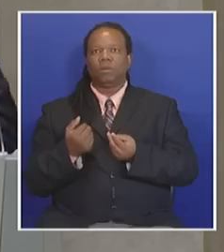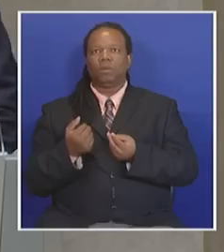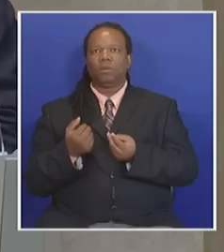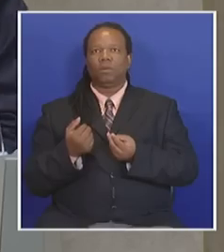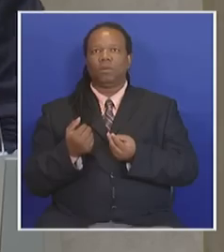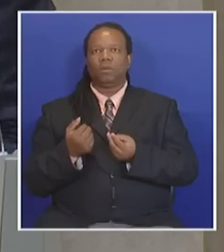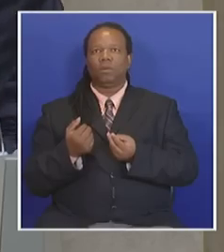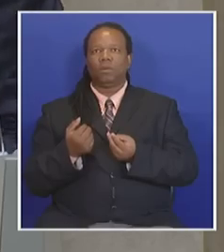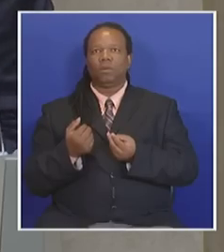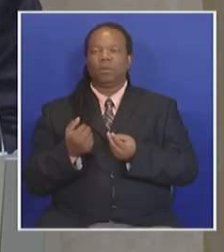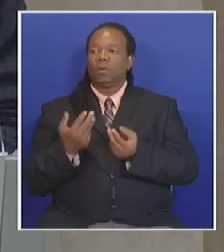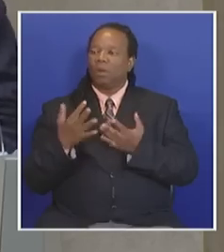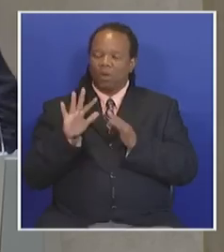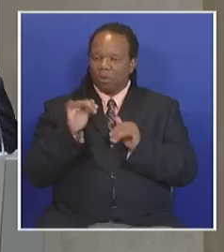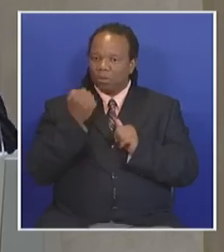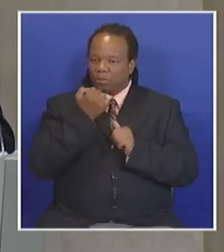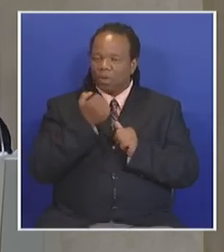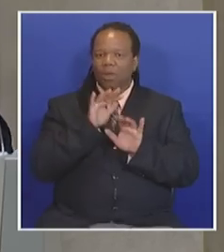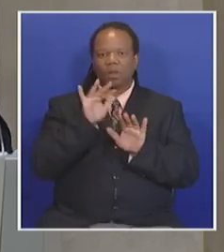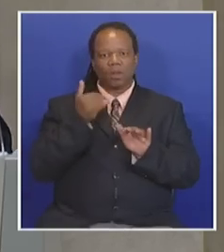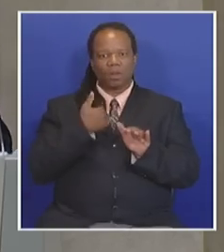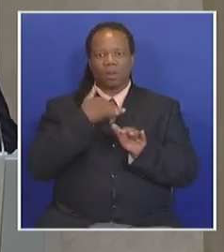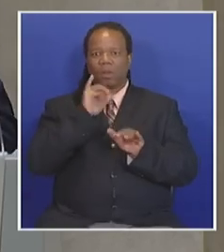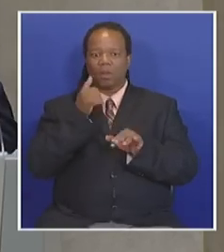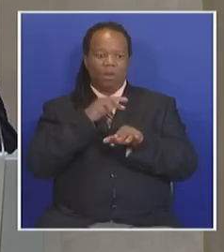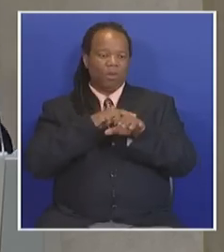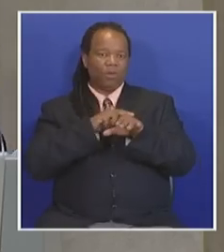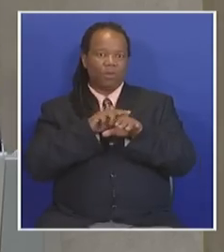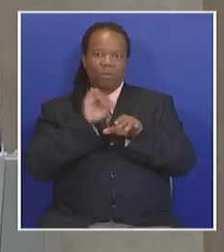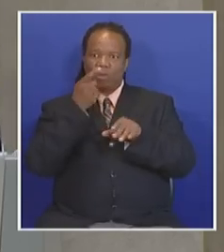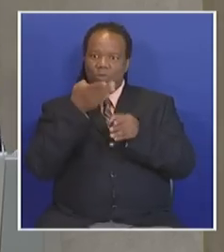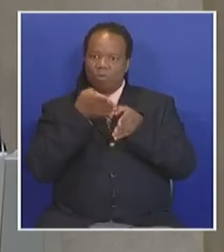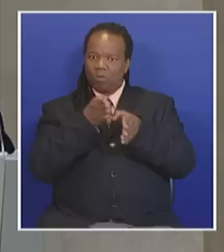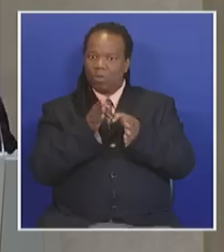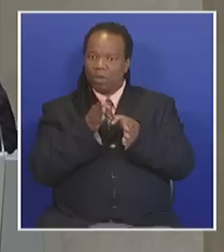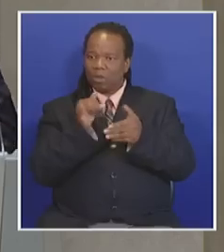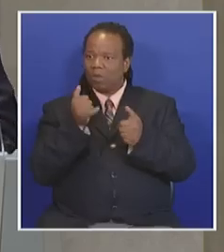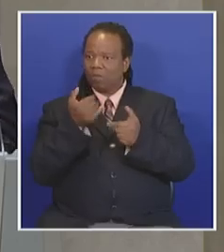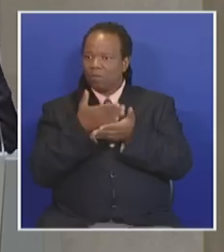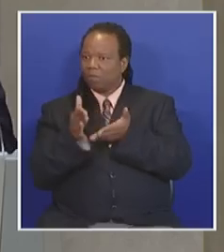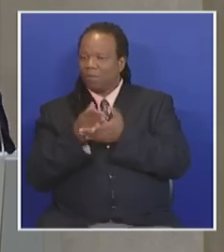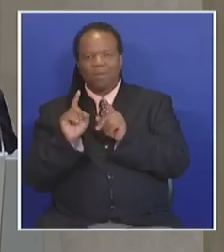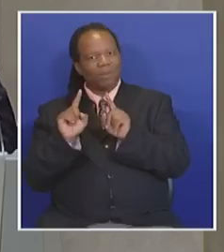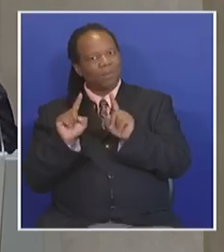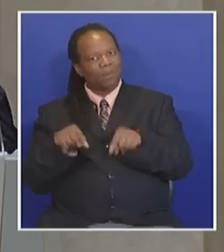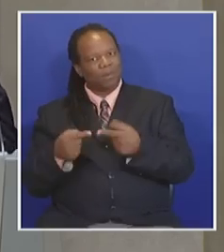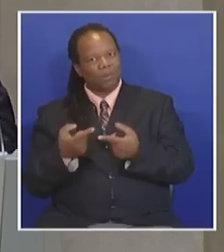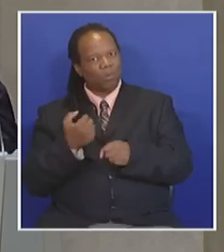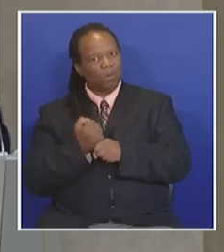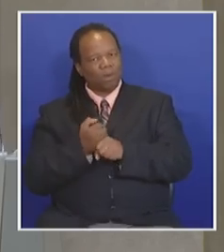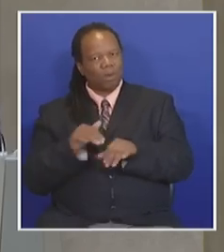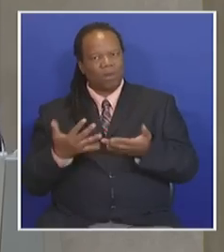one-size-fits-all approach will not help in overcoming racism and racial discrimination in our society. In essence,